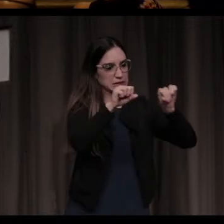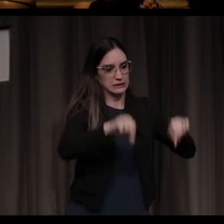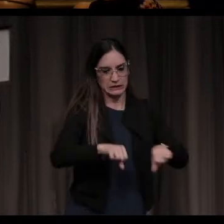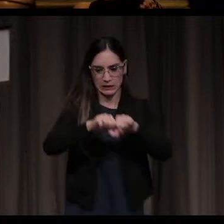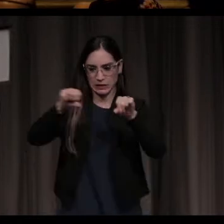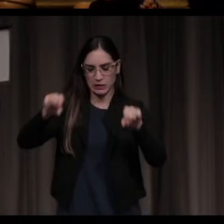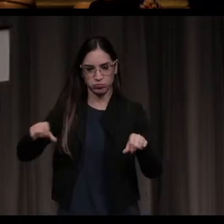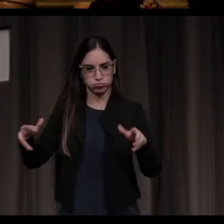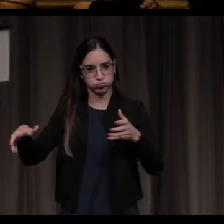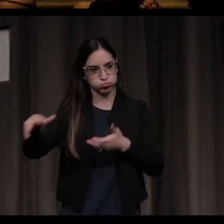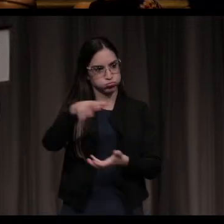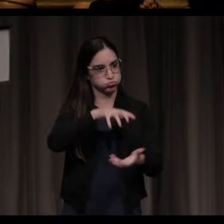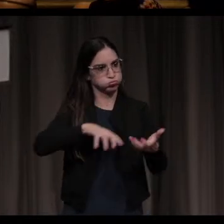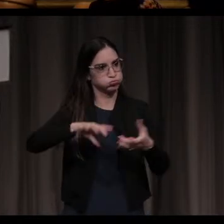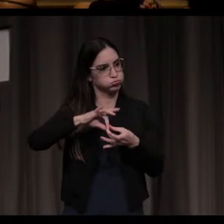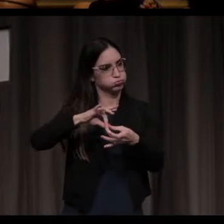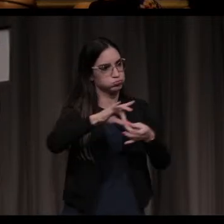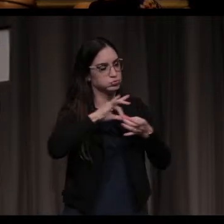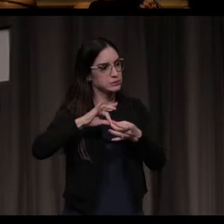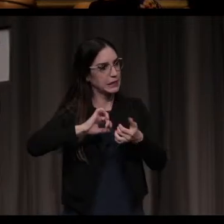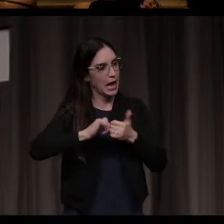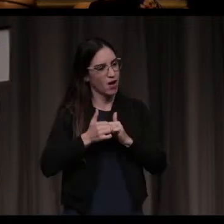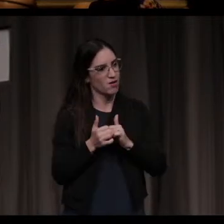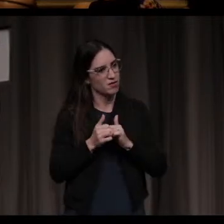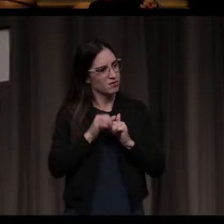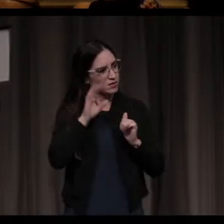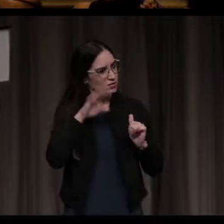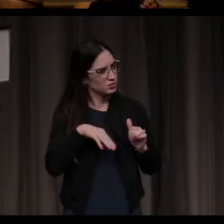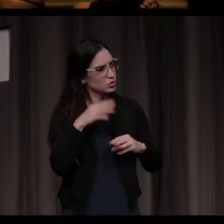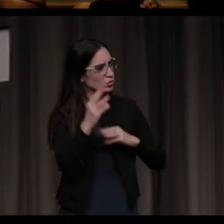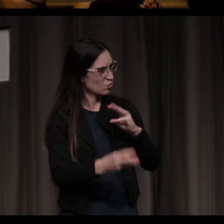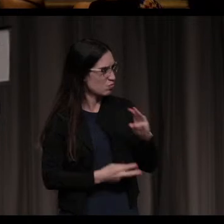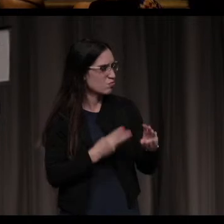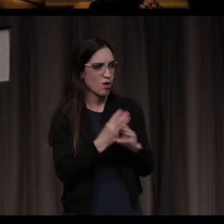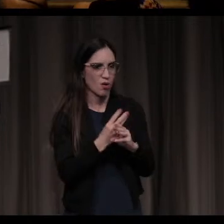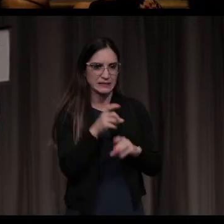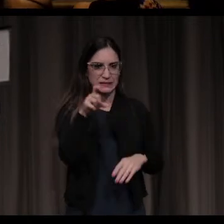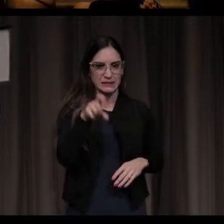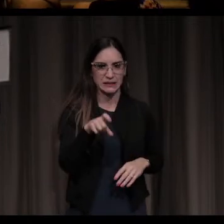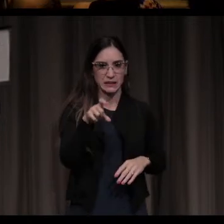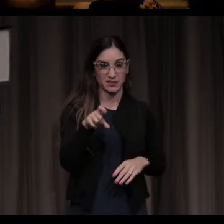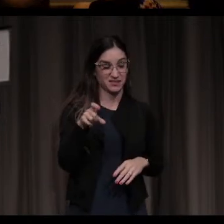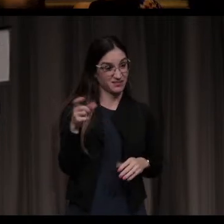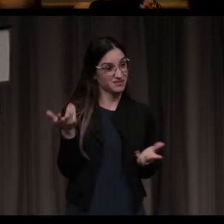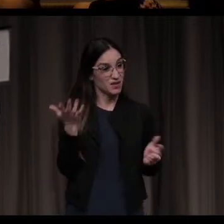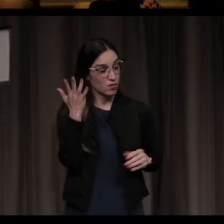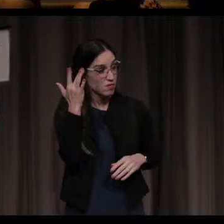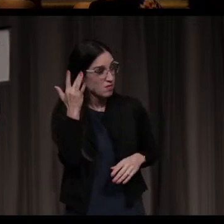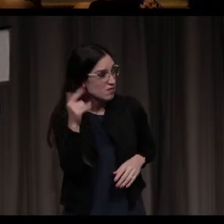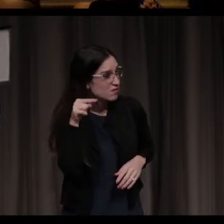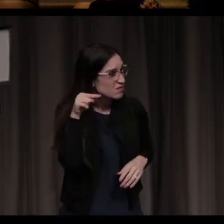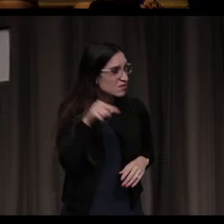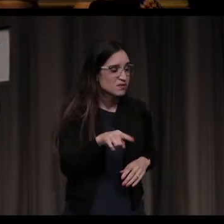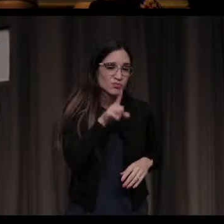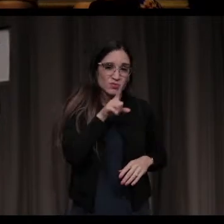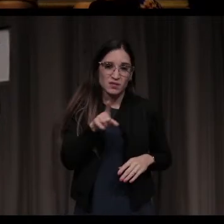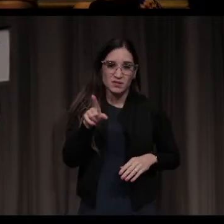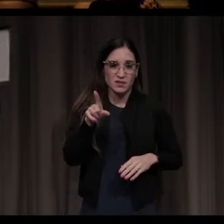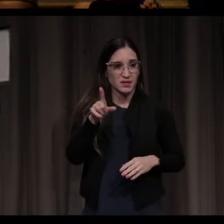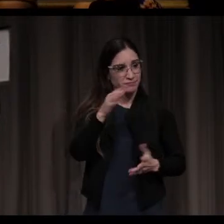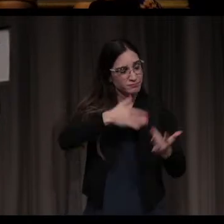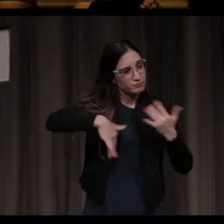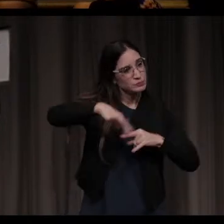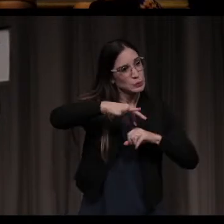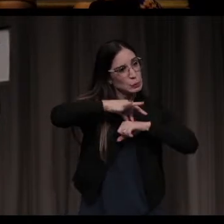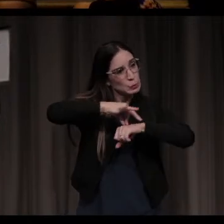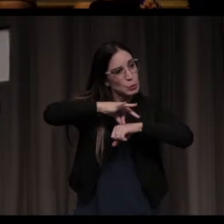now. We have a serious global environmental crisis. We have incredible political and